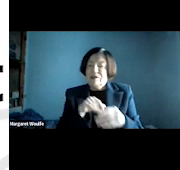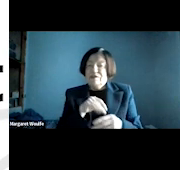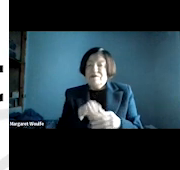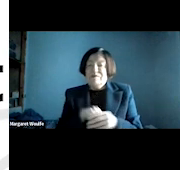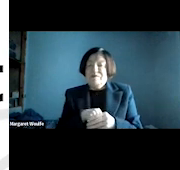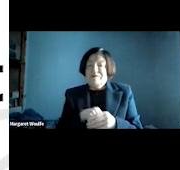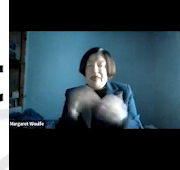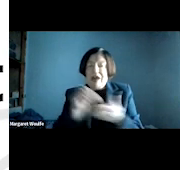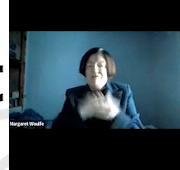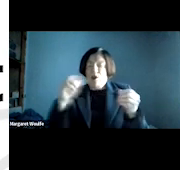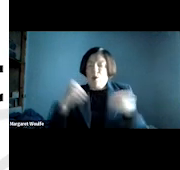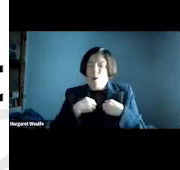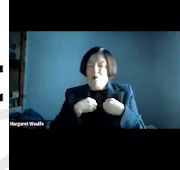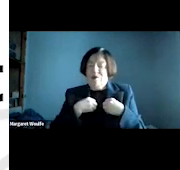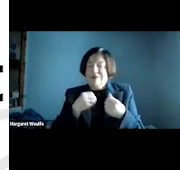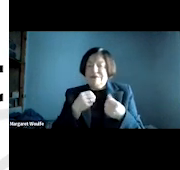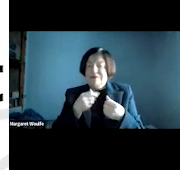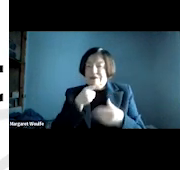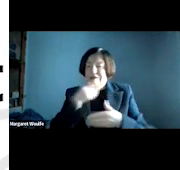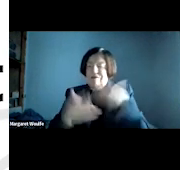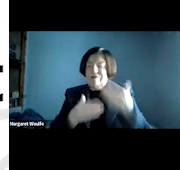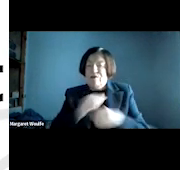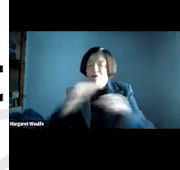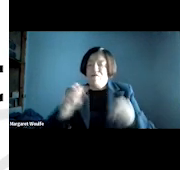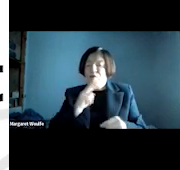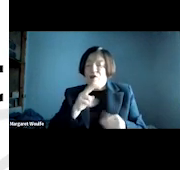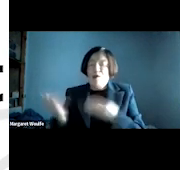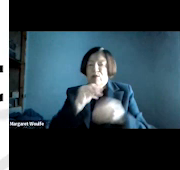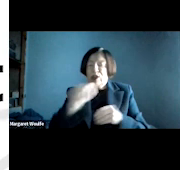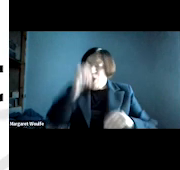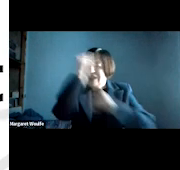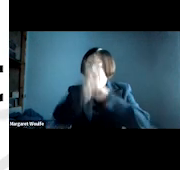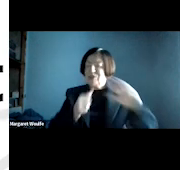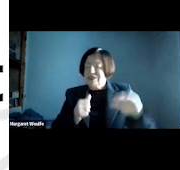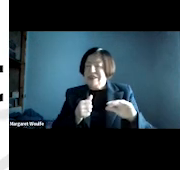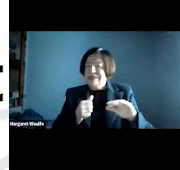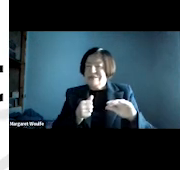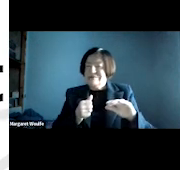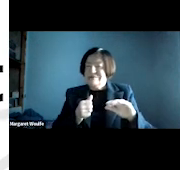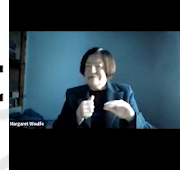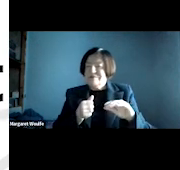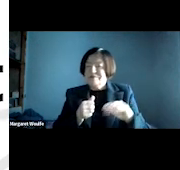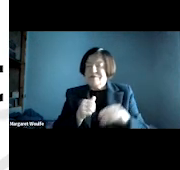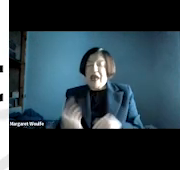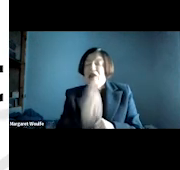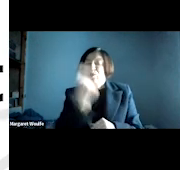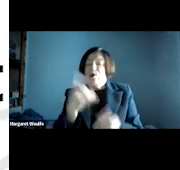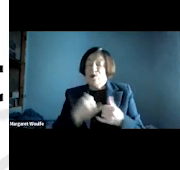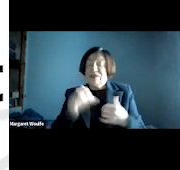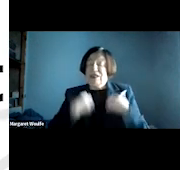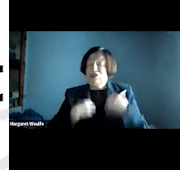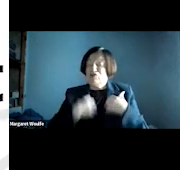involved, have your say, use your voice, bring your expertise to bear. So anybody that is